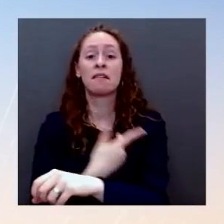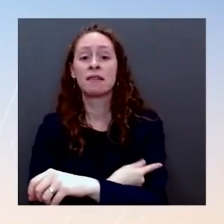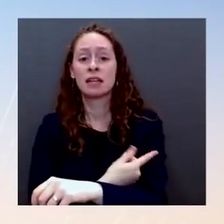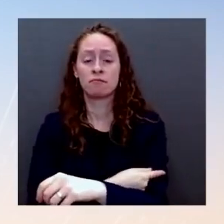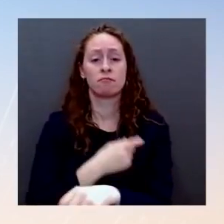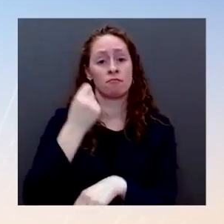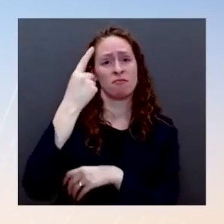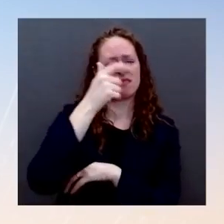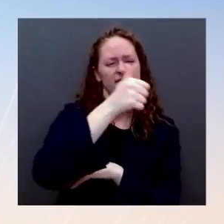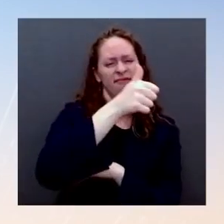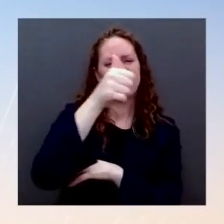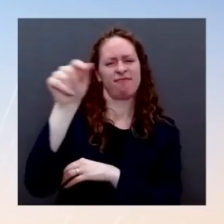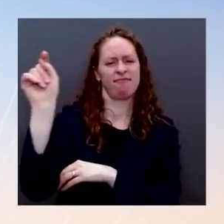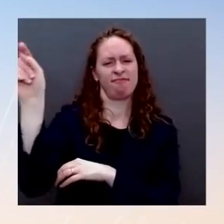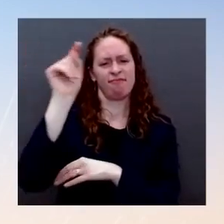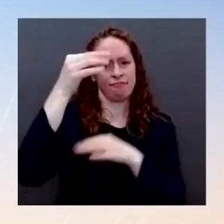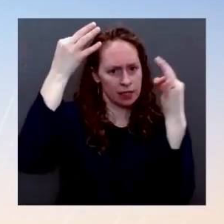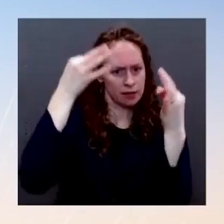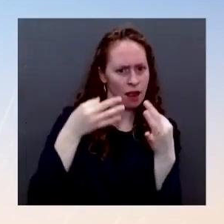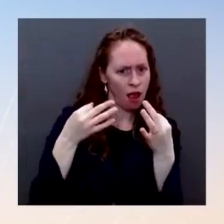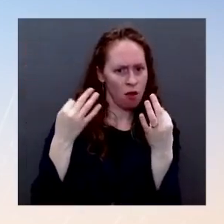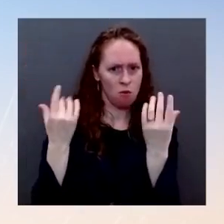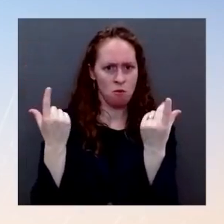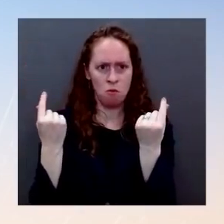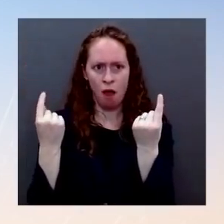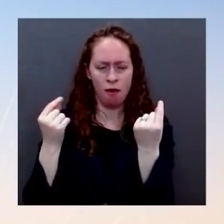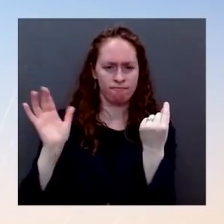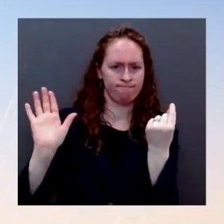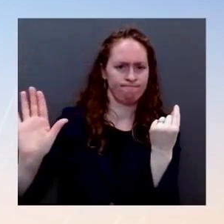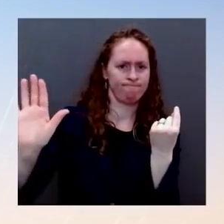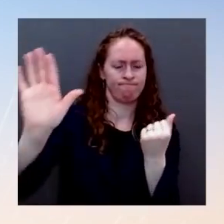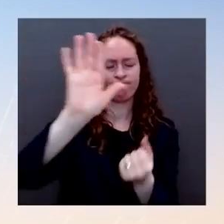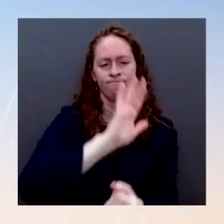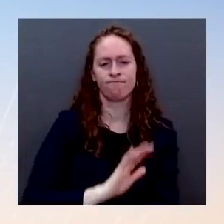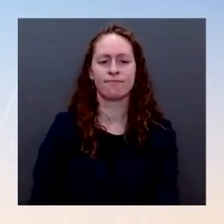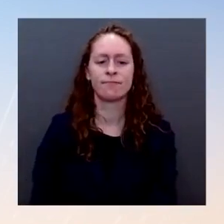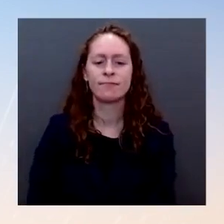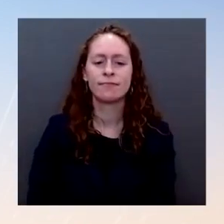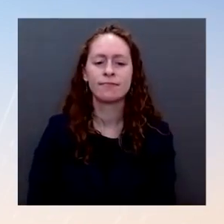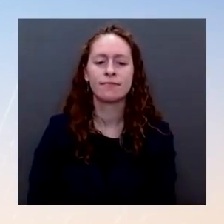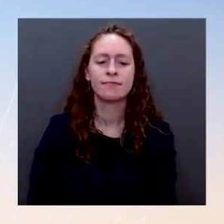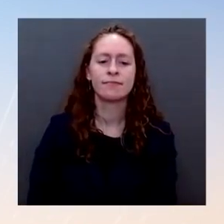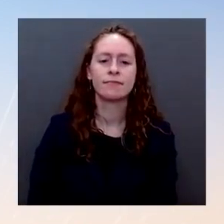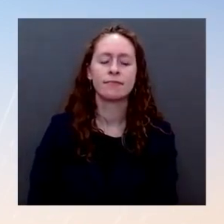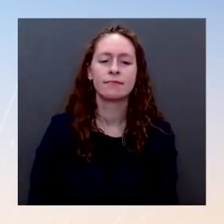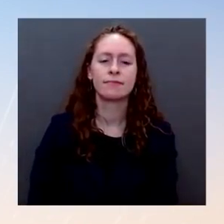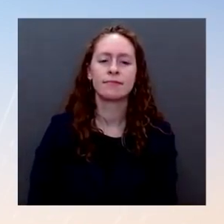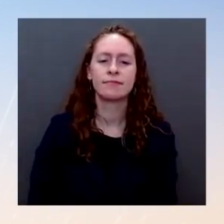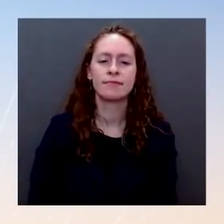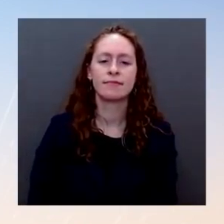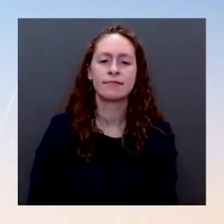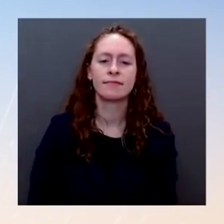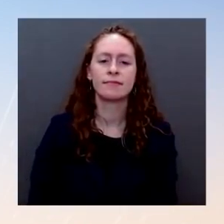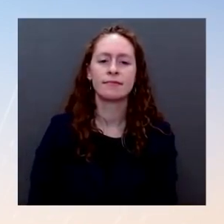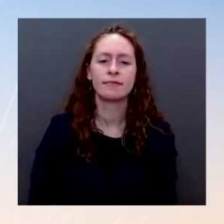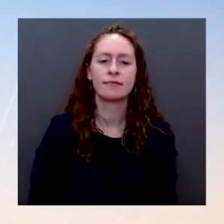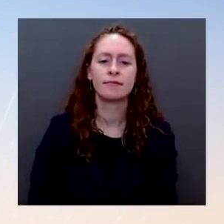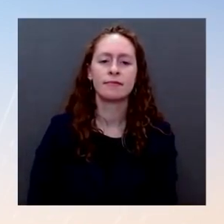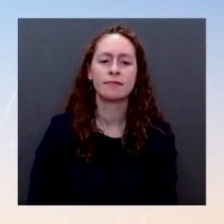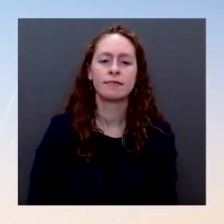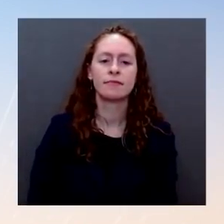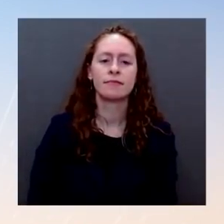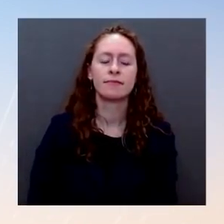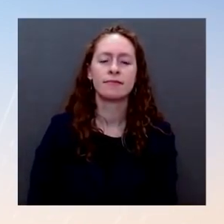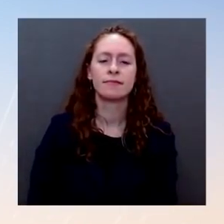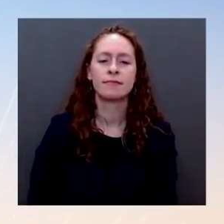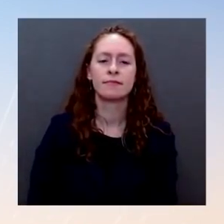we support. Obviously, getting vaccinated, they're free across the country, available across the country, is also a very easy option for many